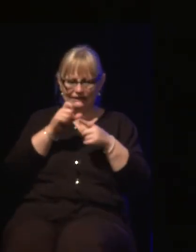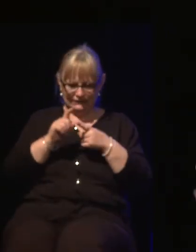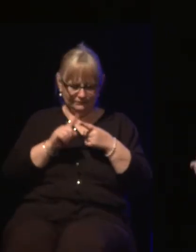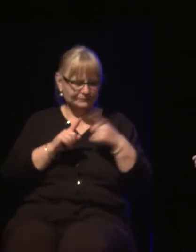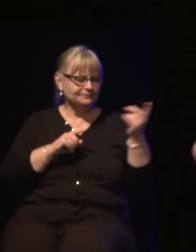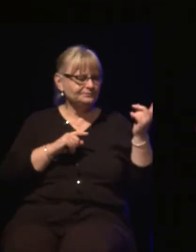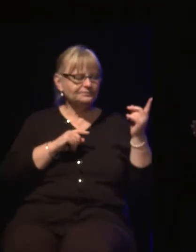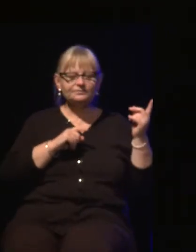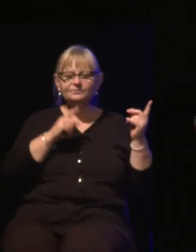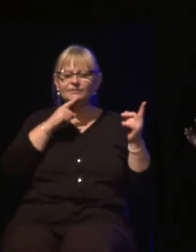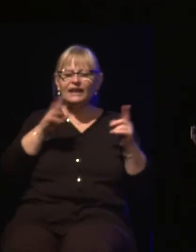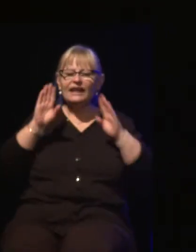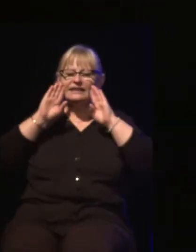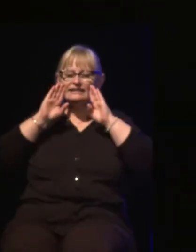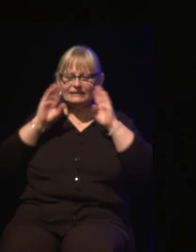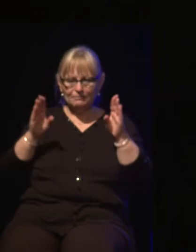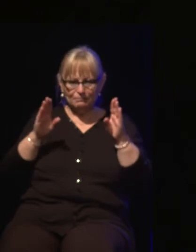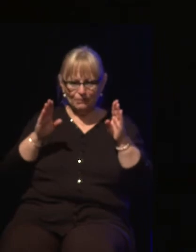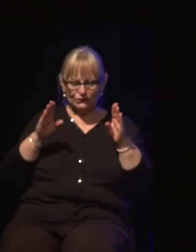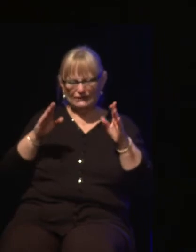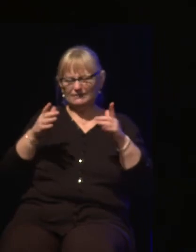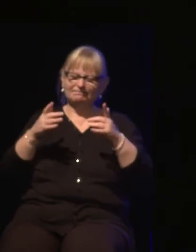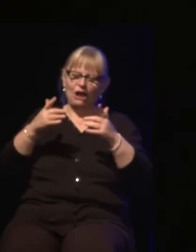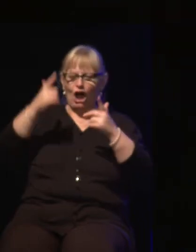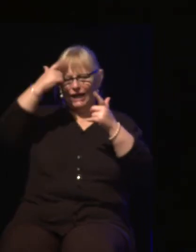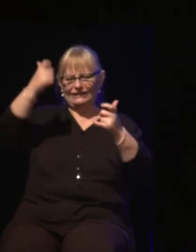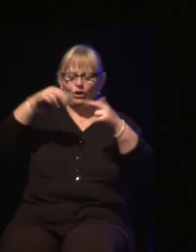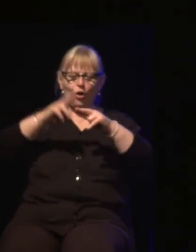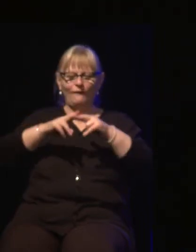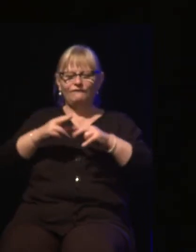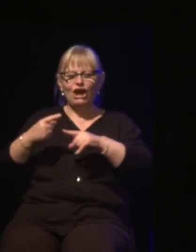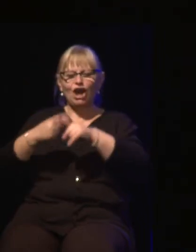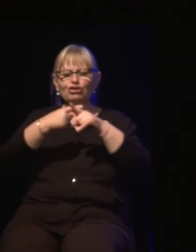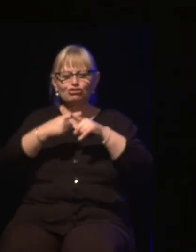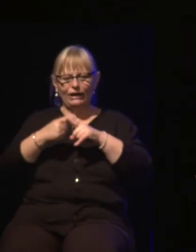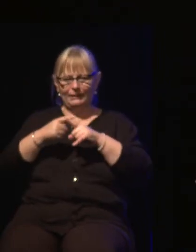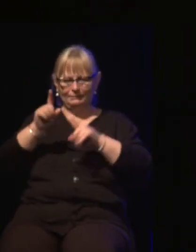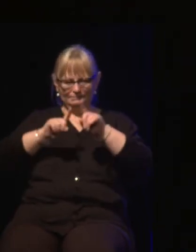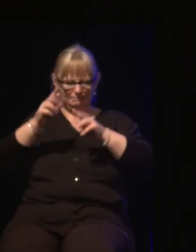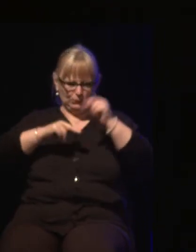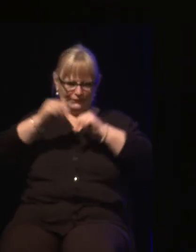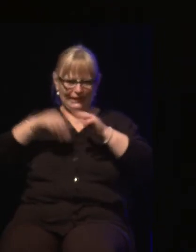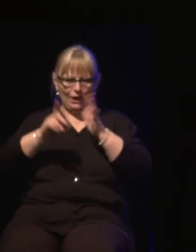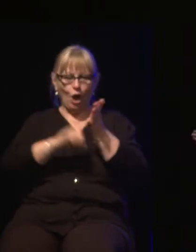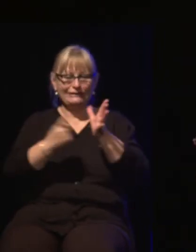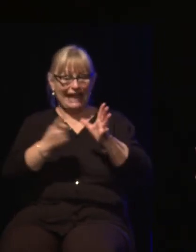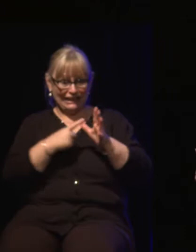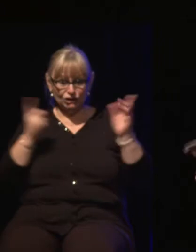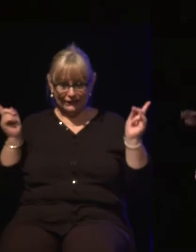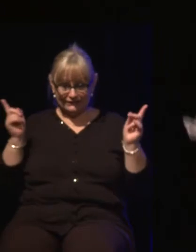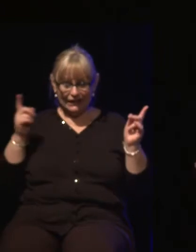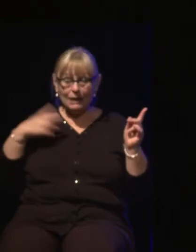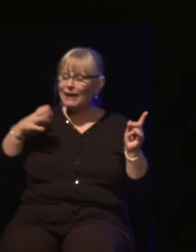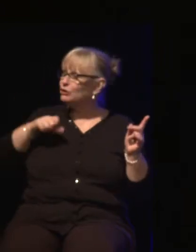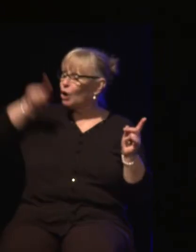Here's a modernist interpretation of a Greek temple. This is kind of a well-known building in Los Angeles. You don't have to go to Los